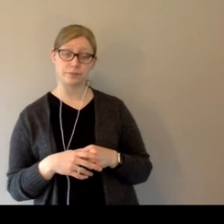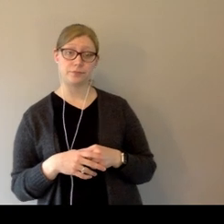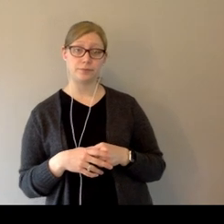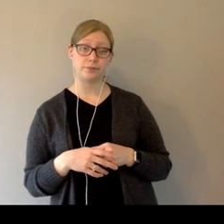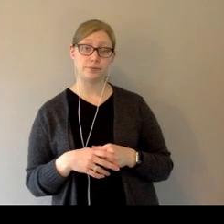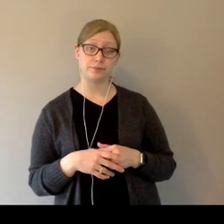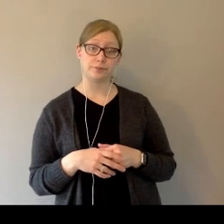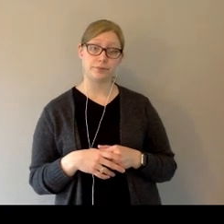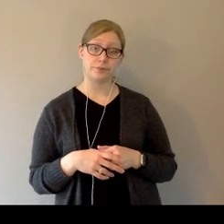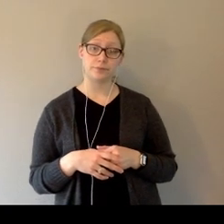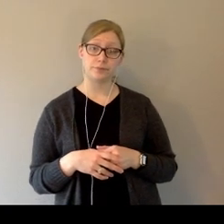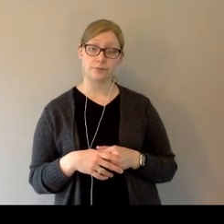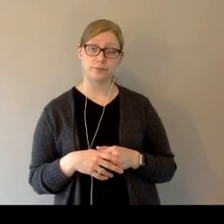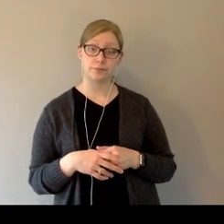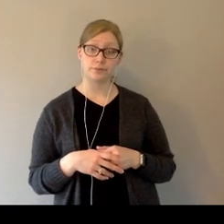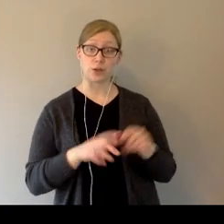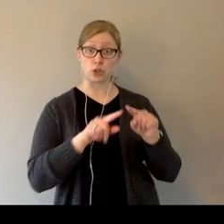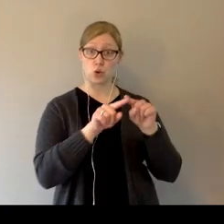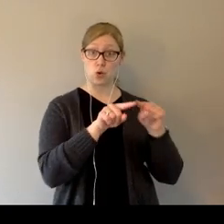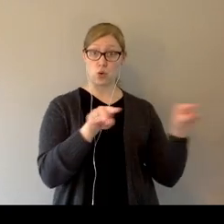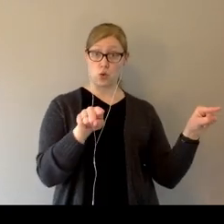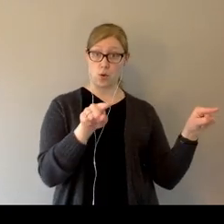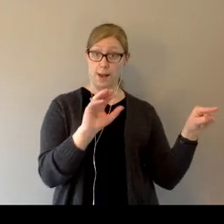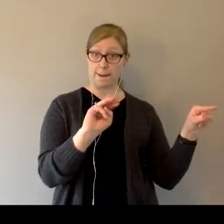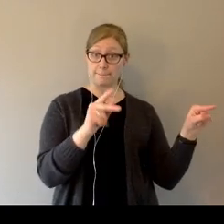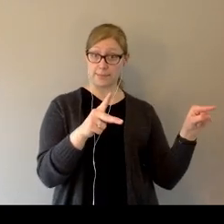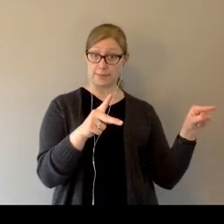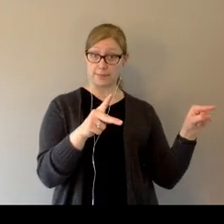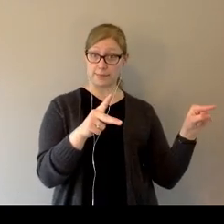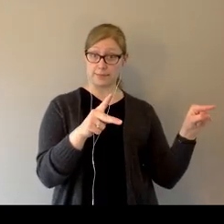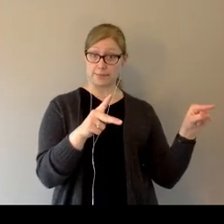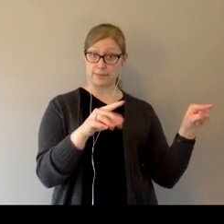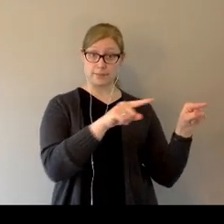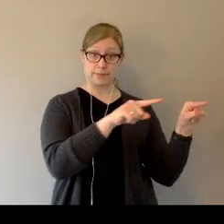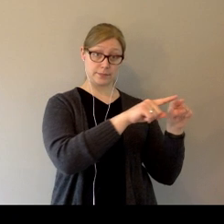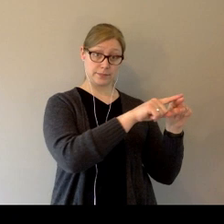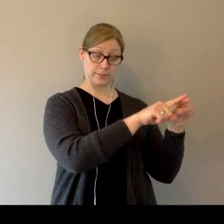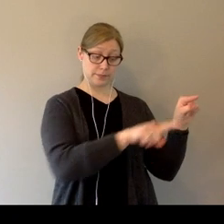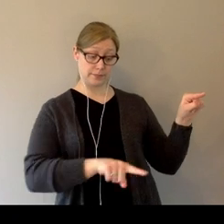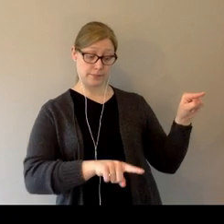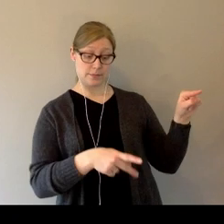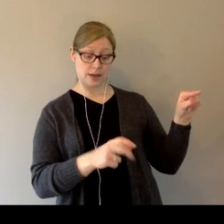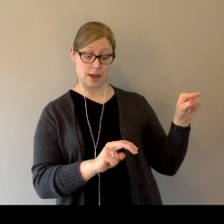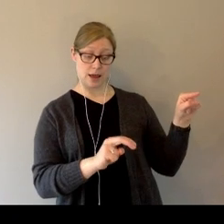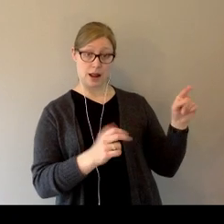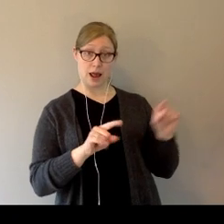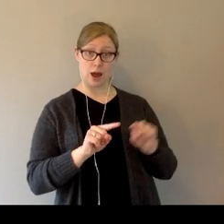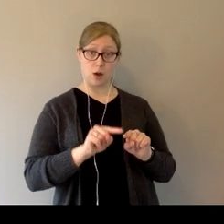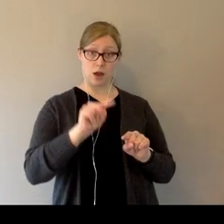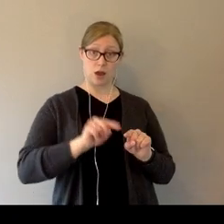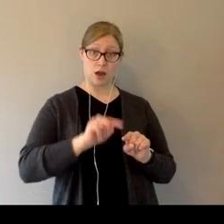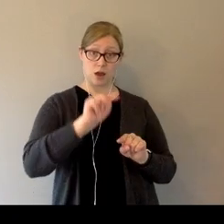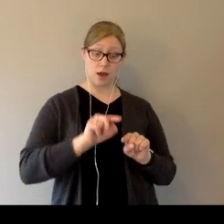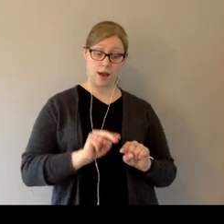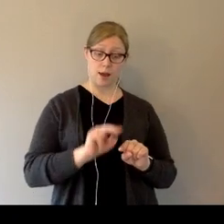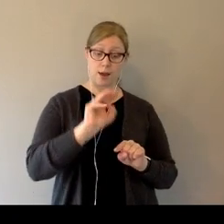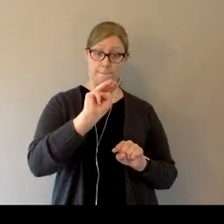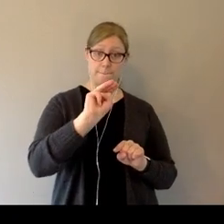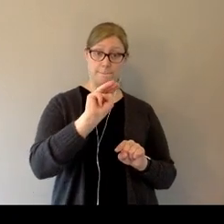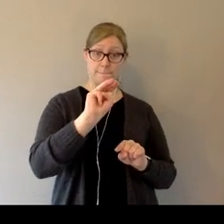And then I'm going to go, so I did MP, PN, now I'm going to go NM and JL.